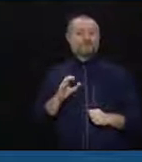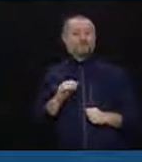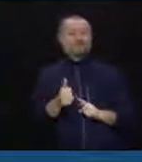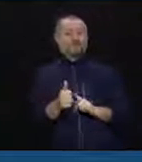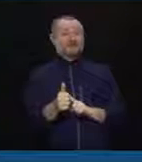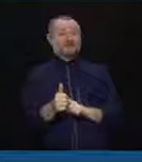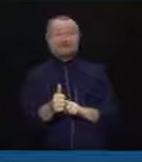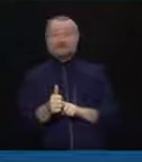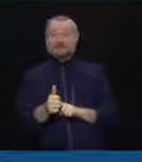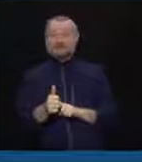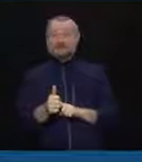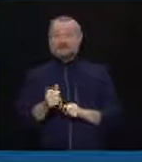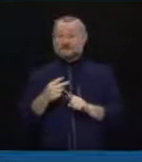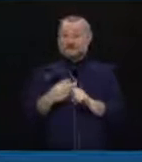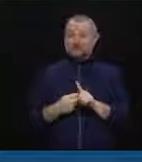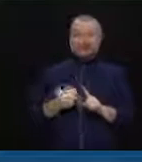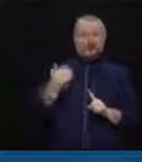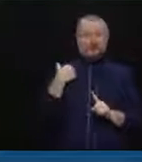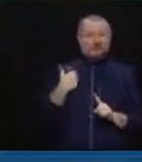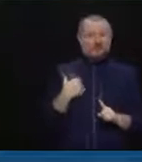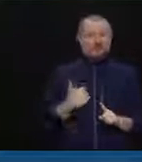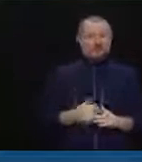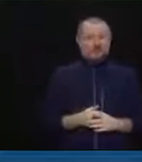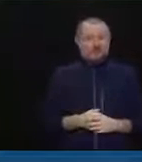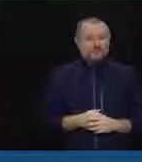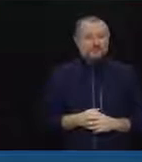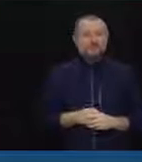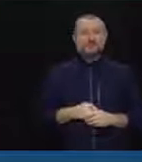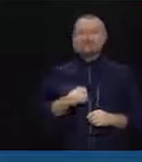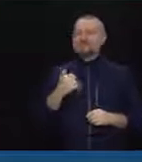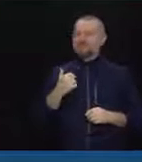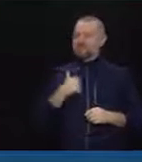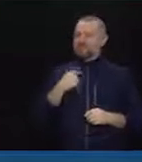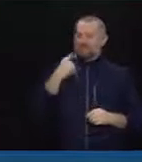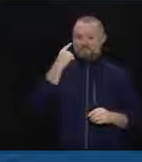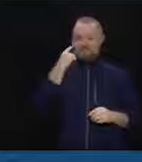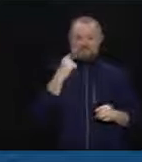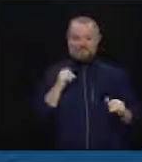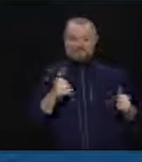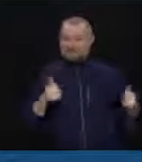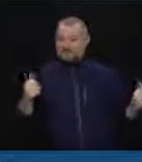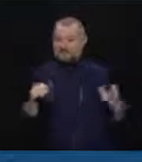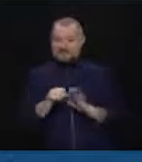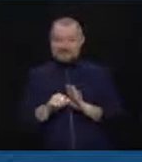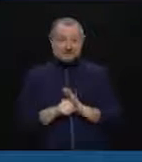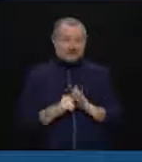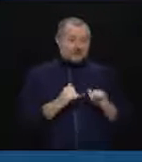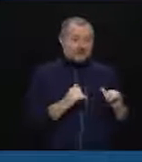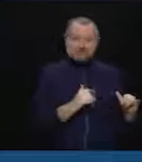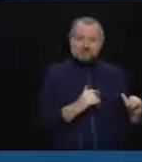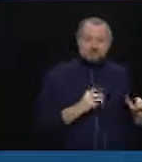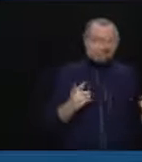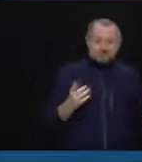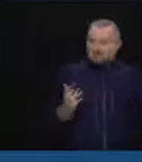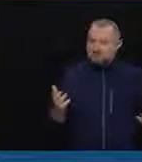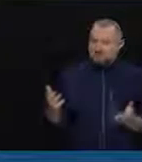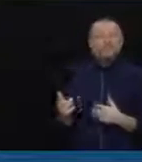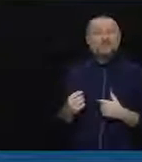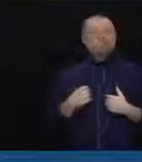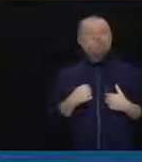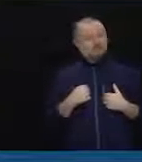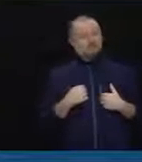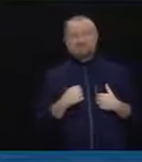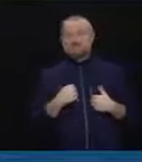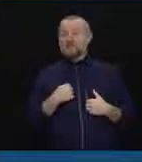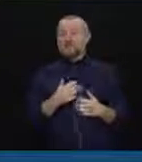2 months ago, was initiate, and I don't think any other states followed suit with this, a plan to say that across the state, any business would have